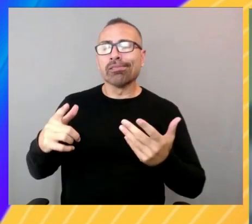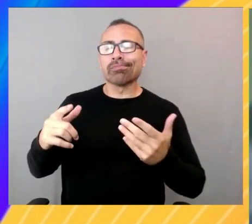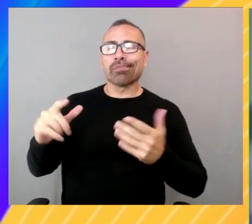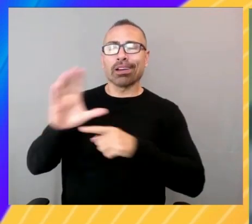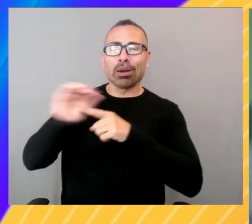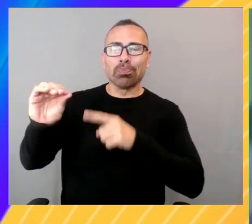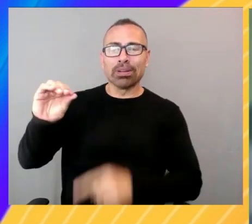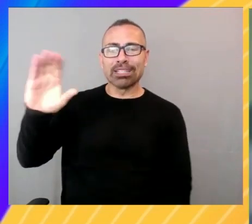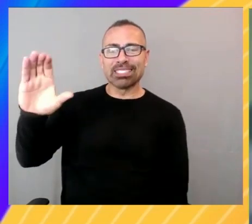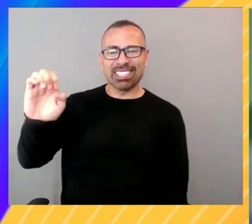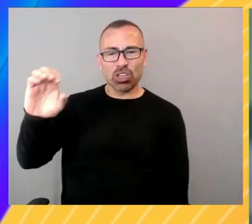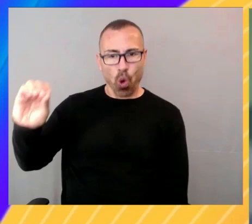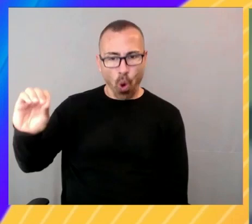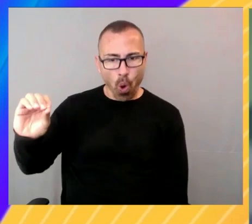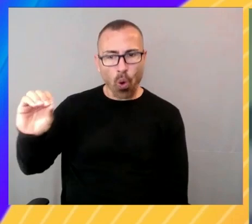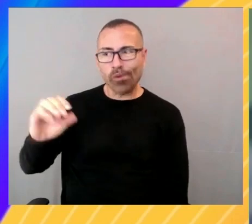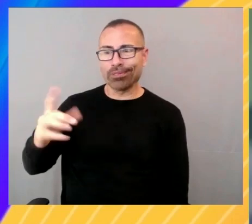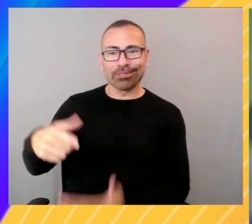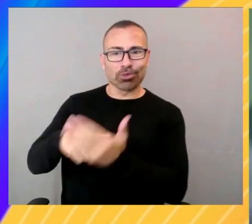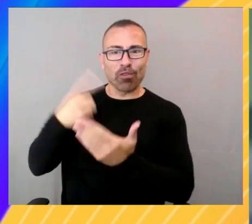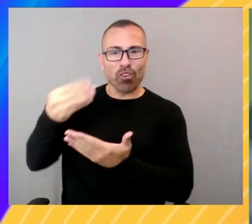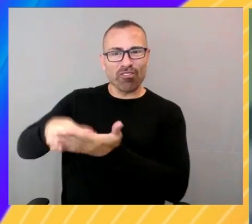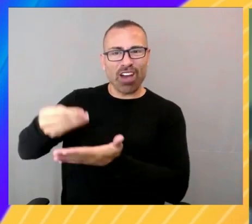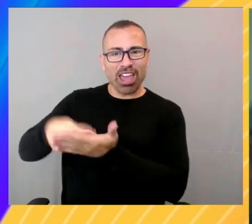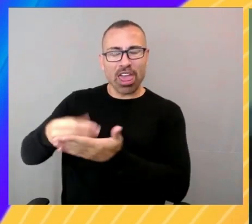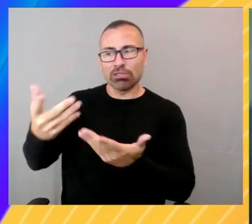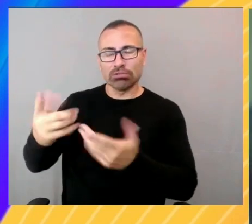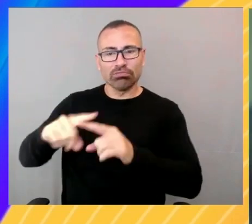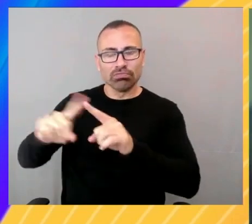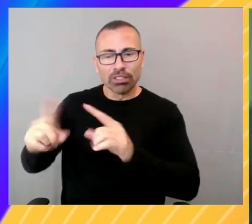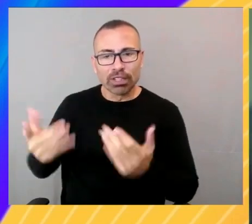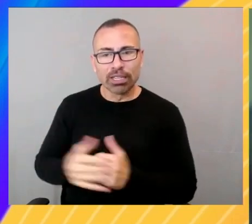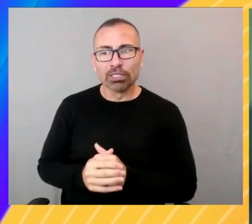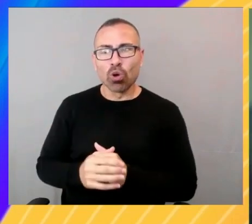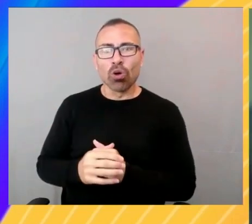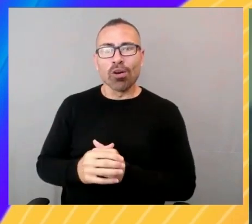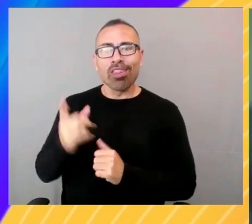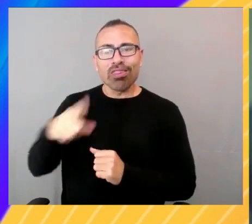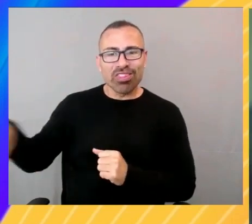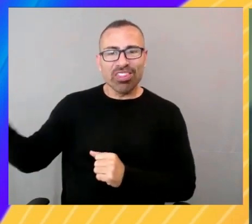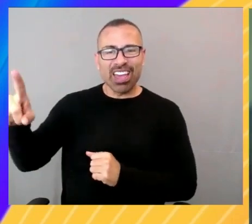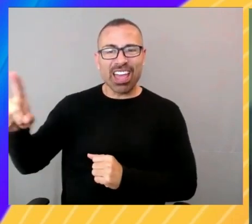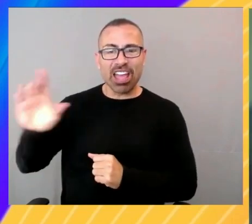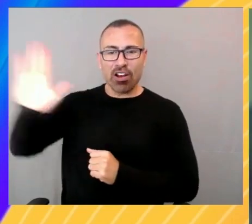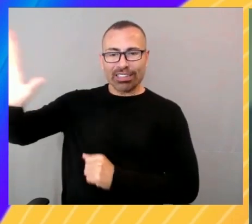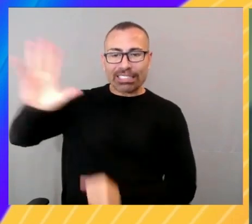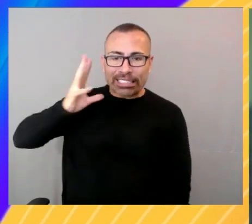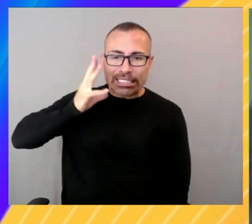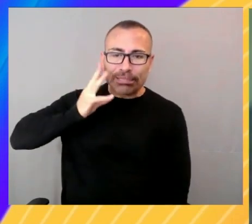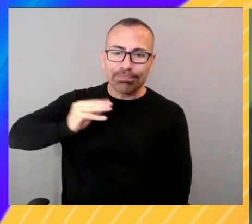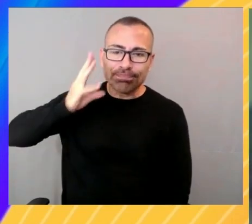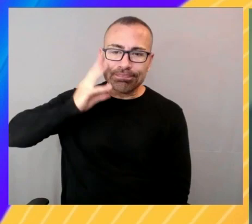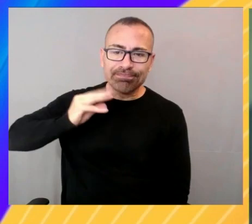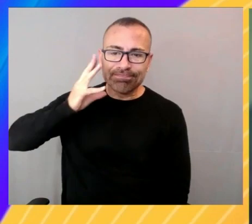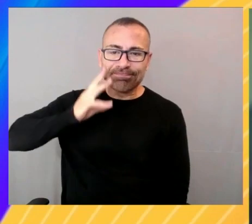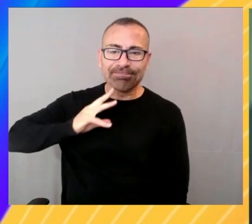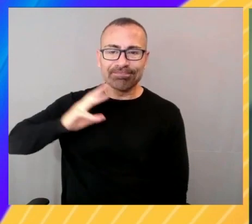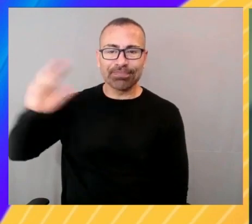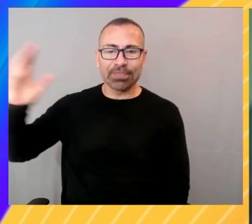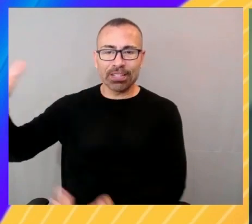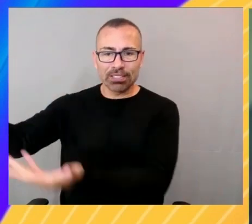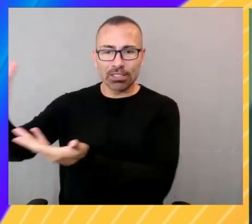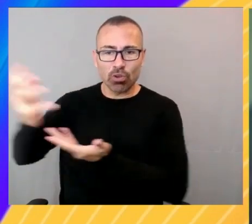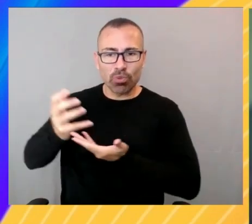and best practices related to leading through a migration. Even beyond that, we have as well,